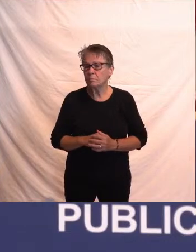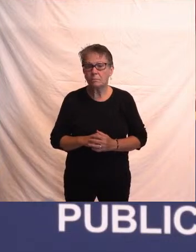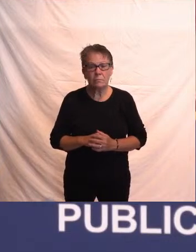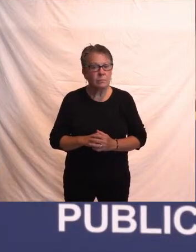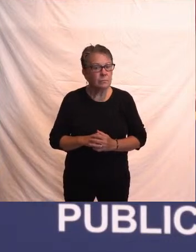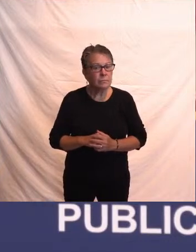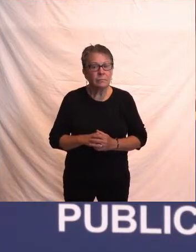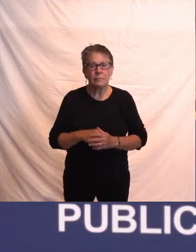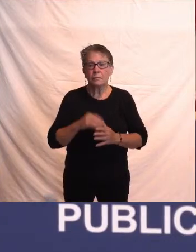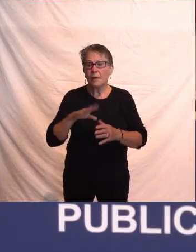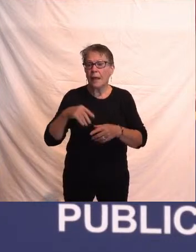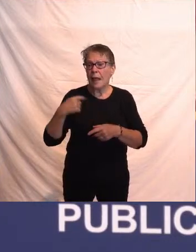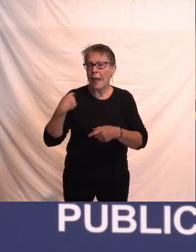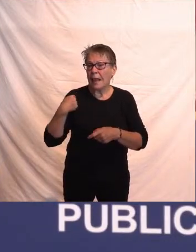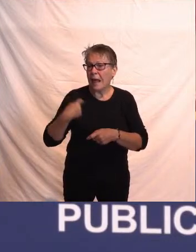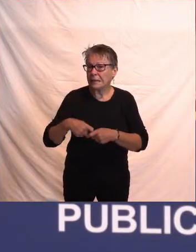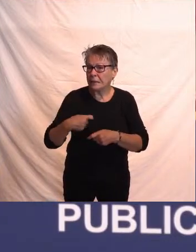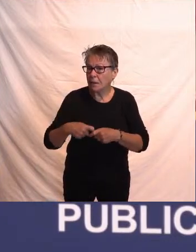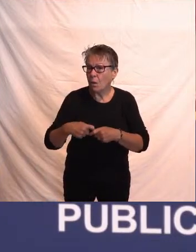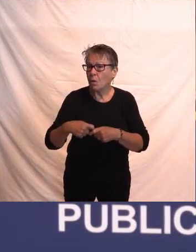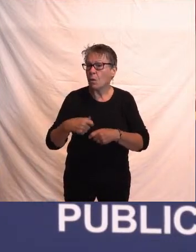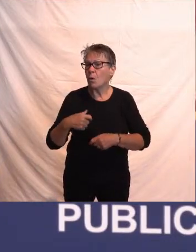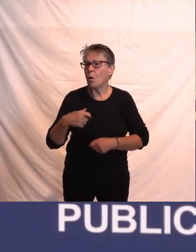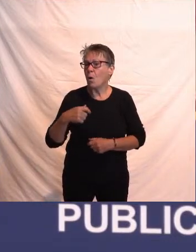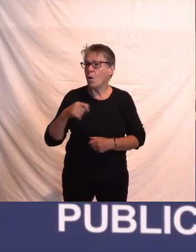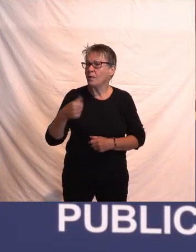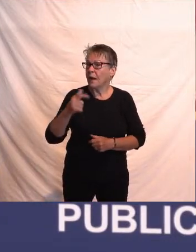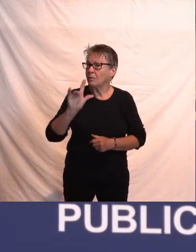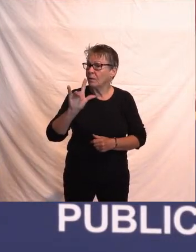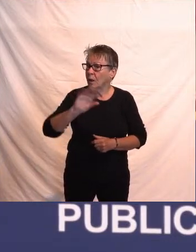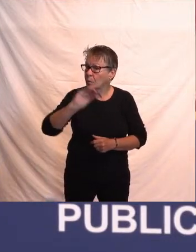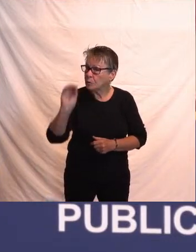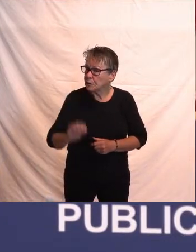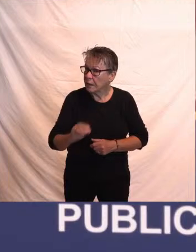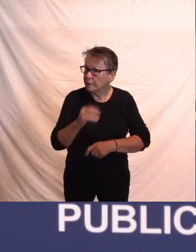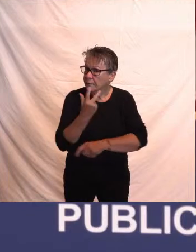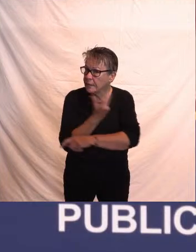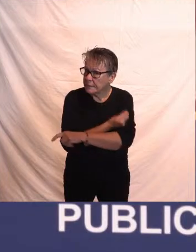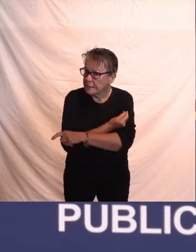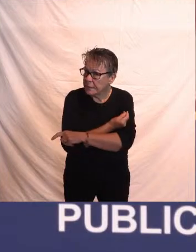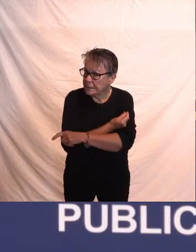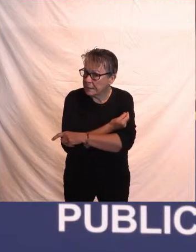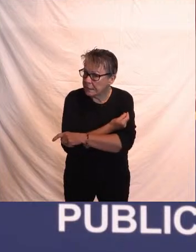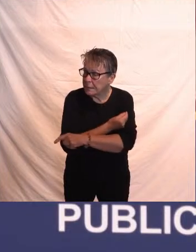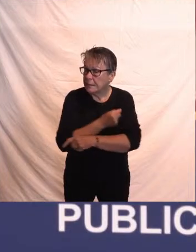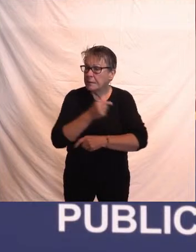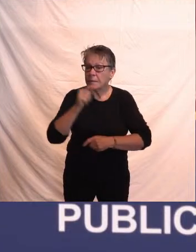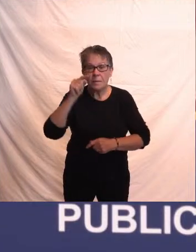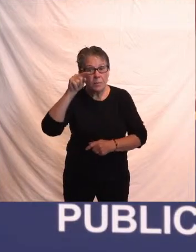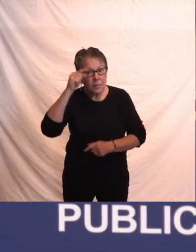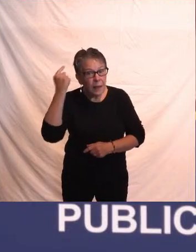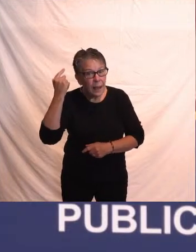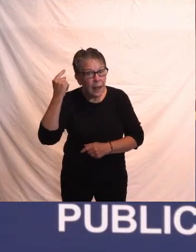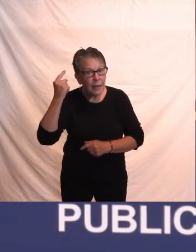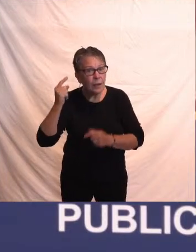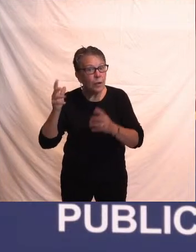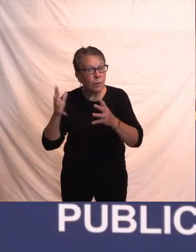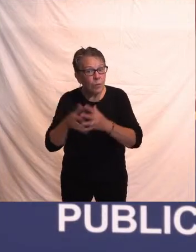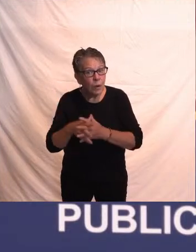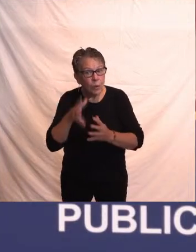pregnant individuals, 25%, and lowest among Black pregnant individuals at